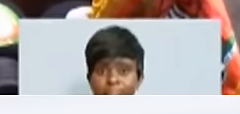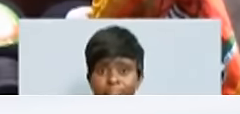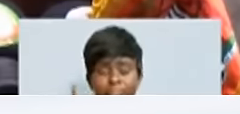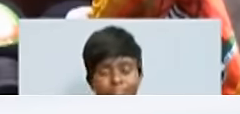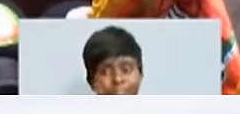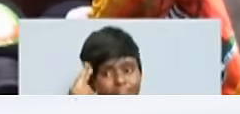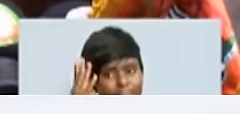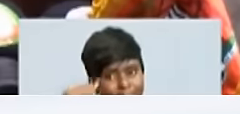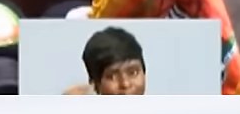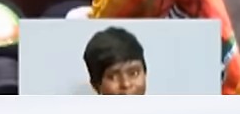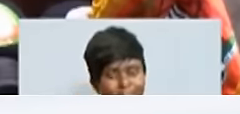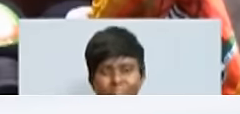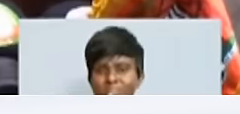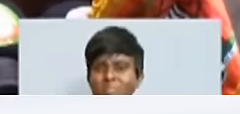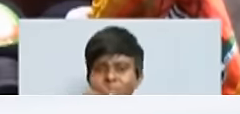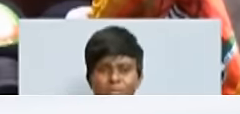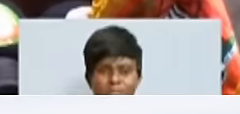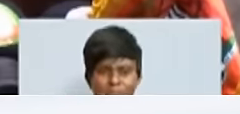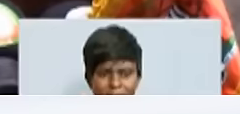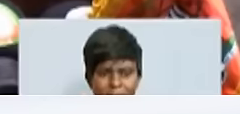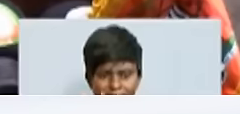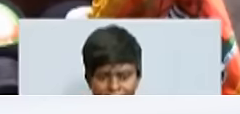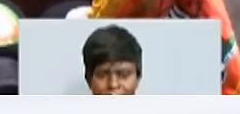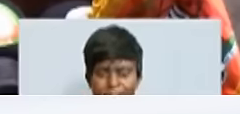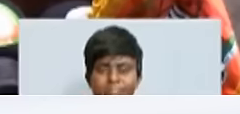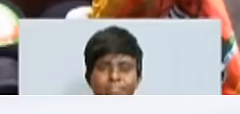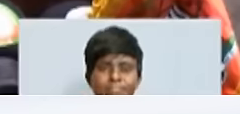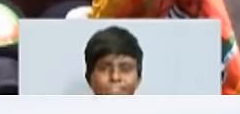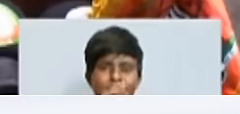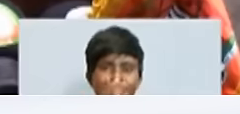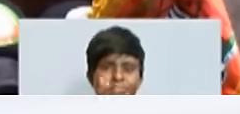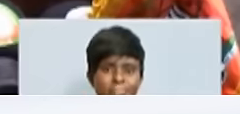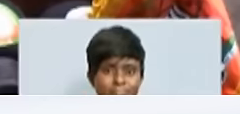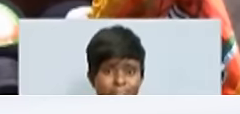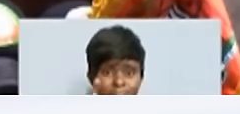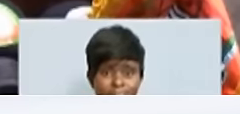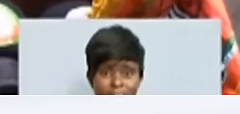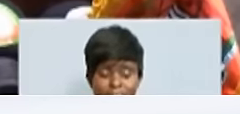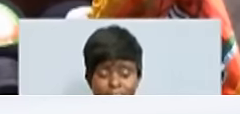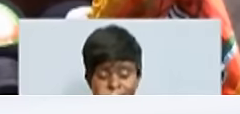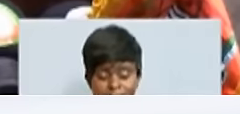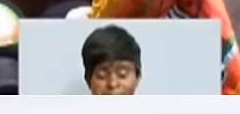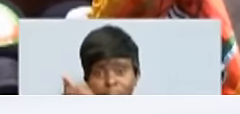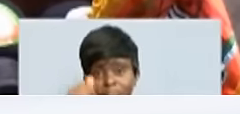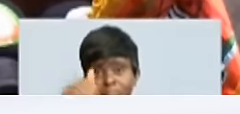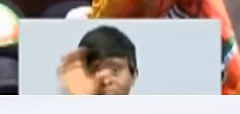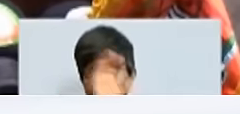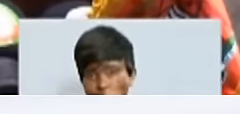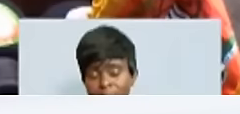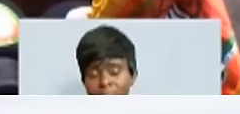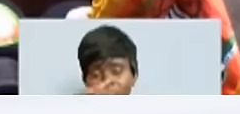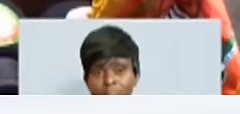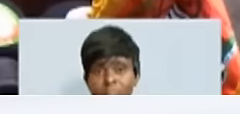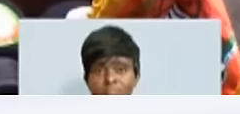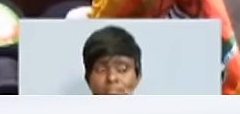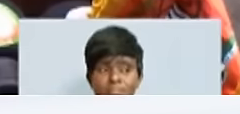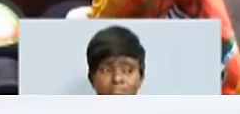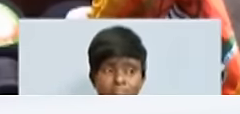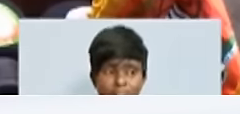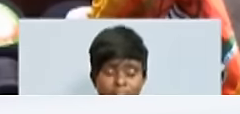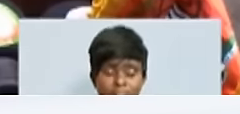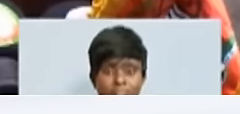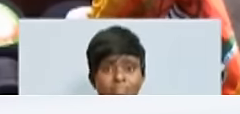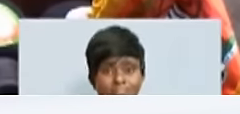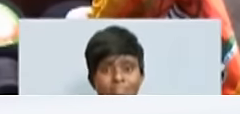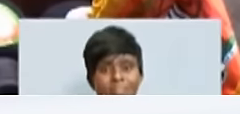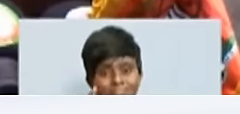whatever reason. That doesn't matter. It's now operational. The program now covers all the 10 provincial centers of our country.